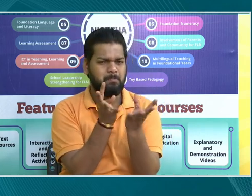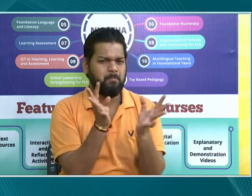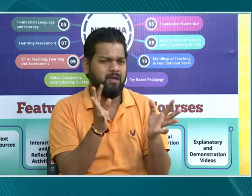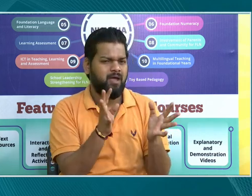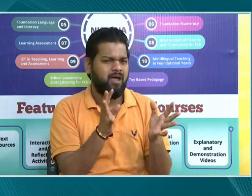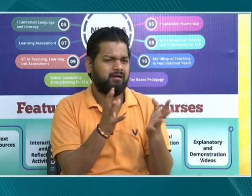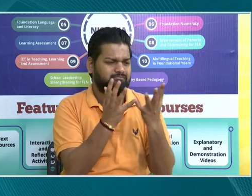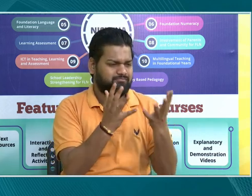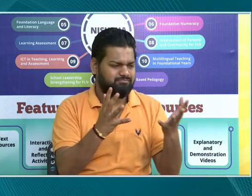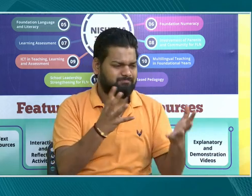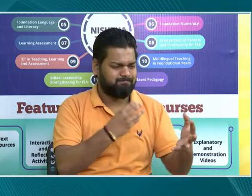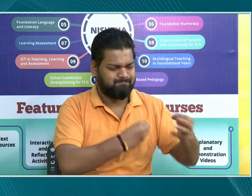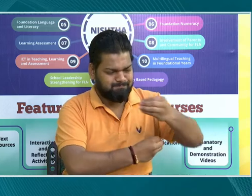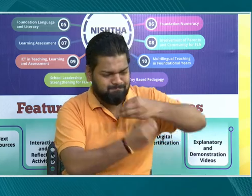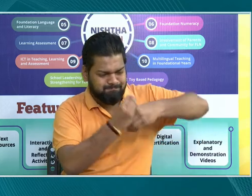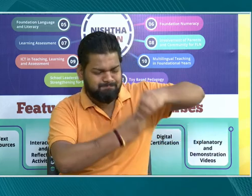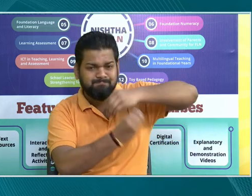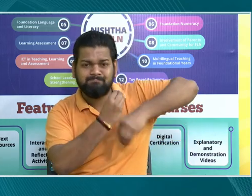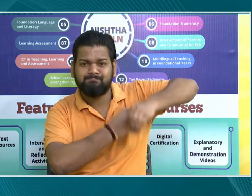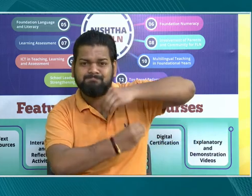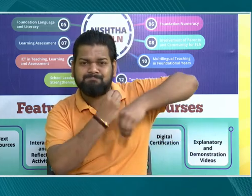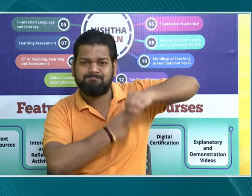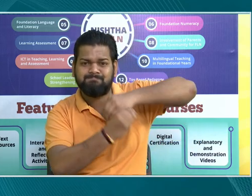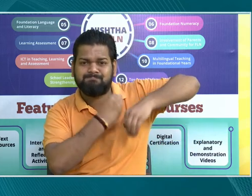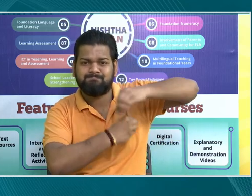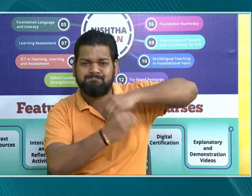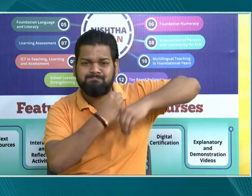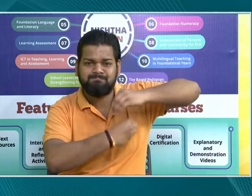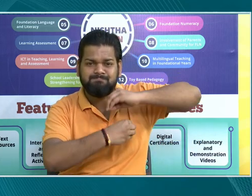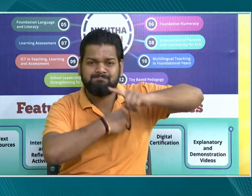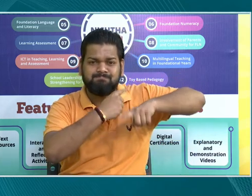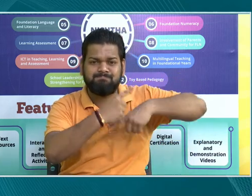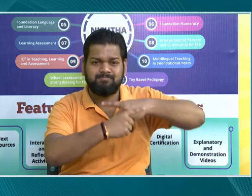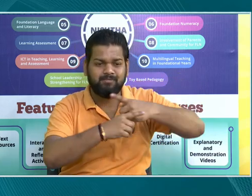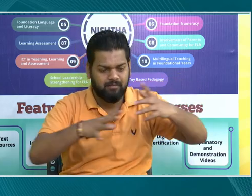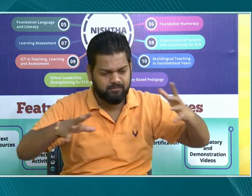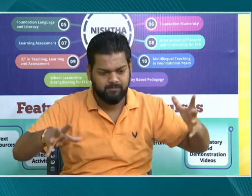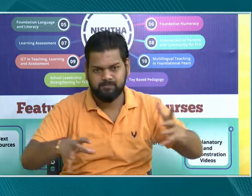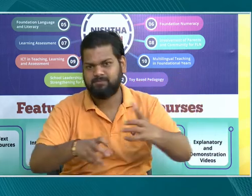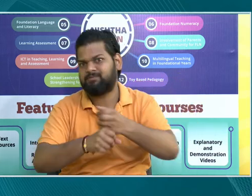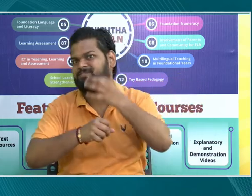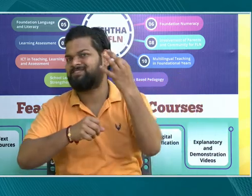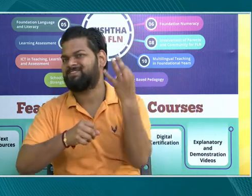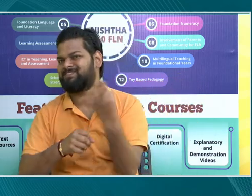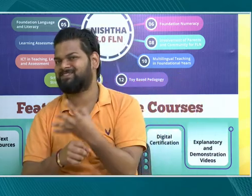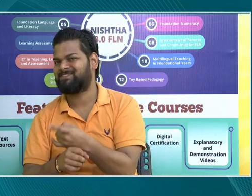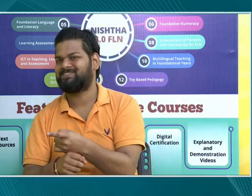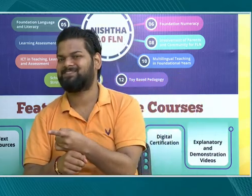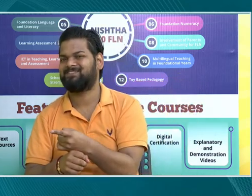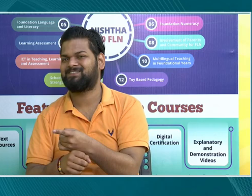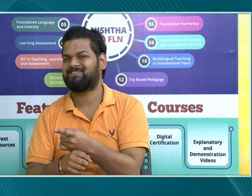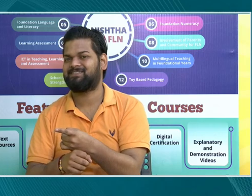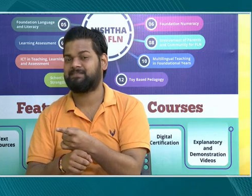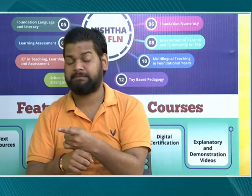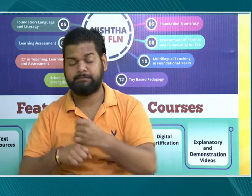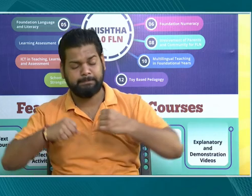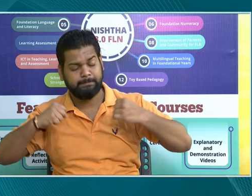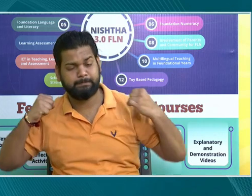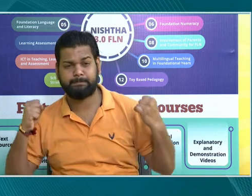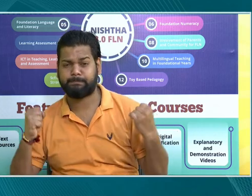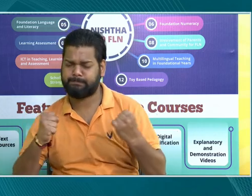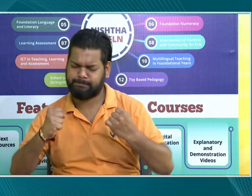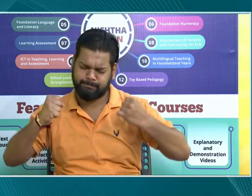tried to mix different things to just invent that tonic. He was trying really hard.